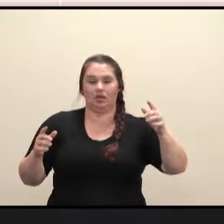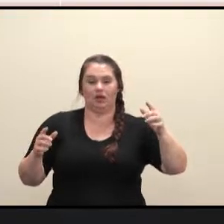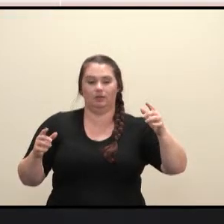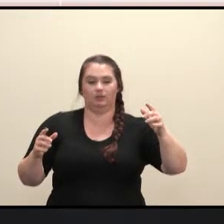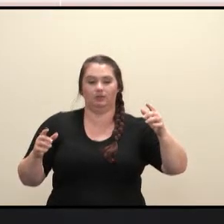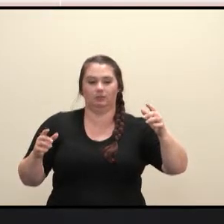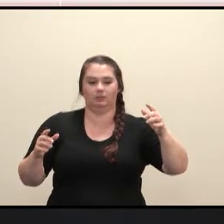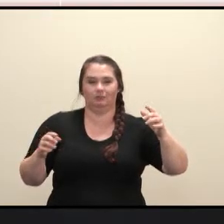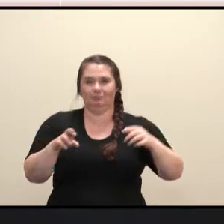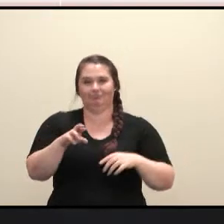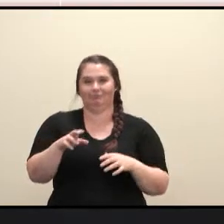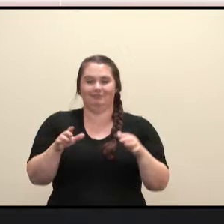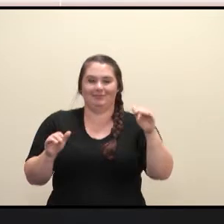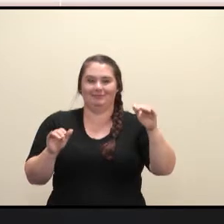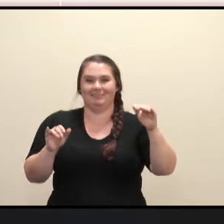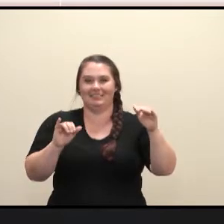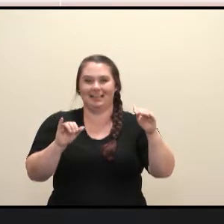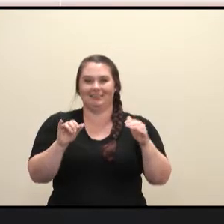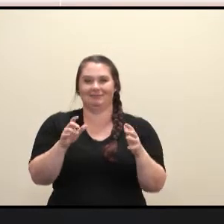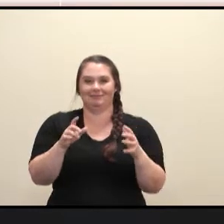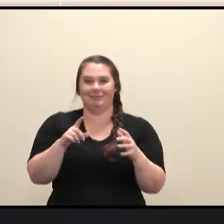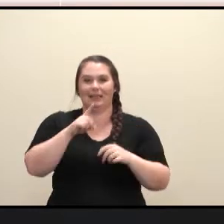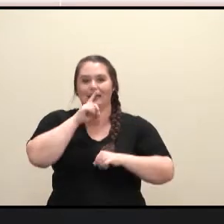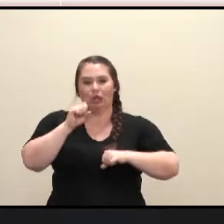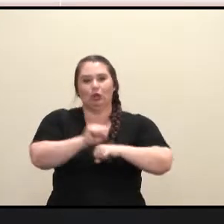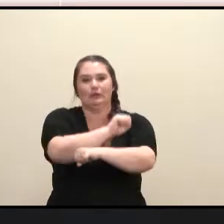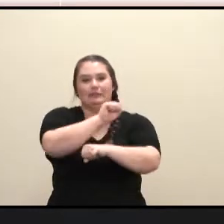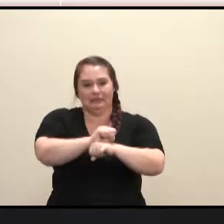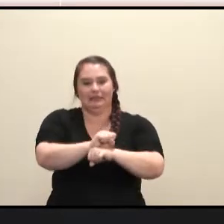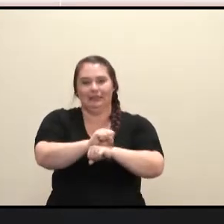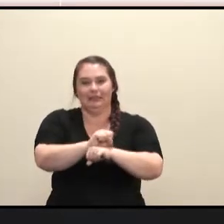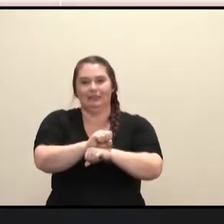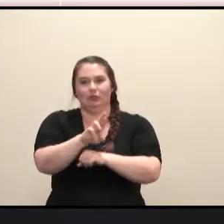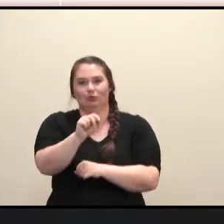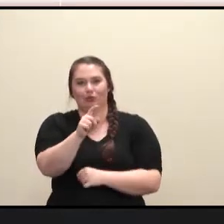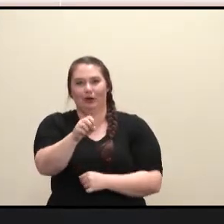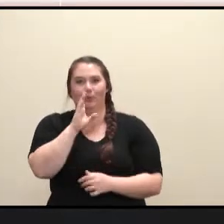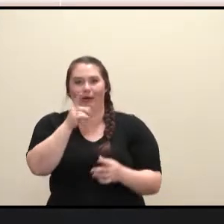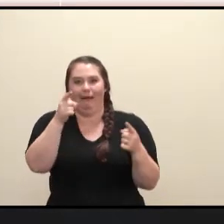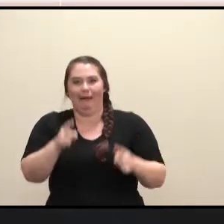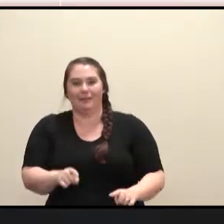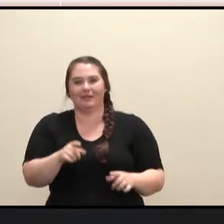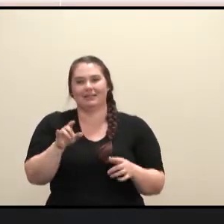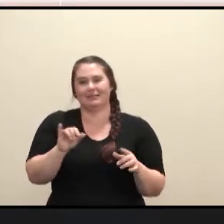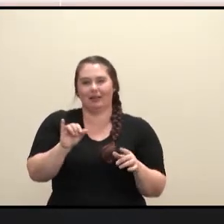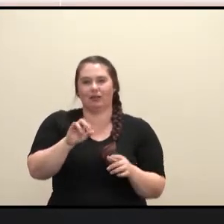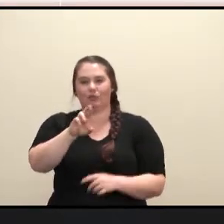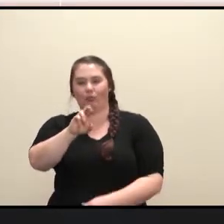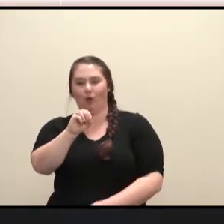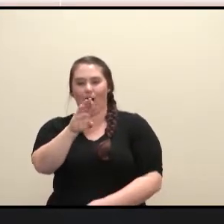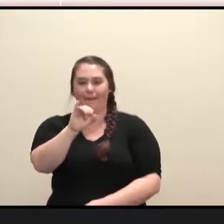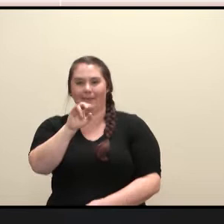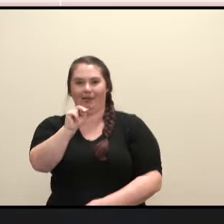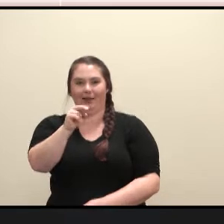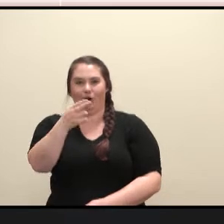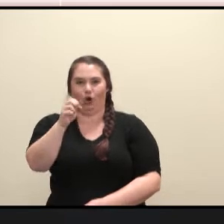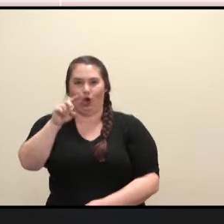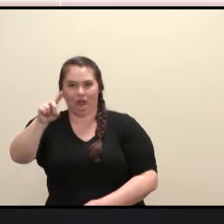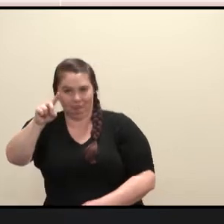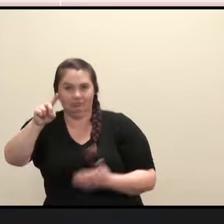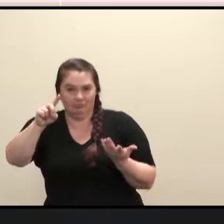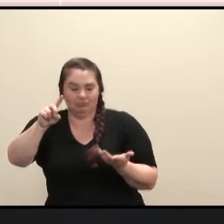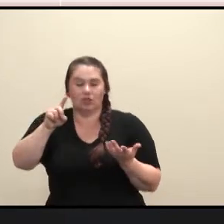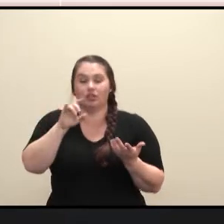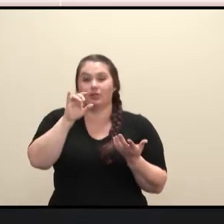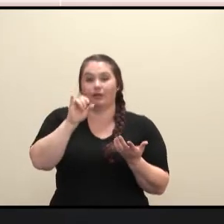Robinhood. Anyway, so tier 1 is golden pennies and tier 2 is copper pennies. Now,